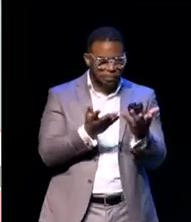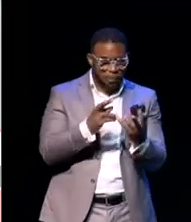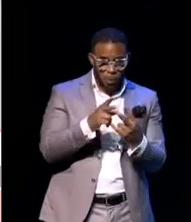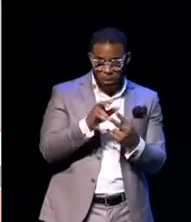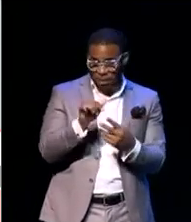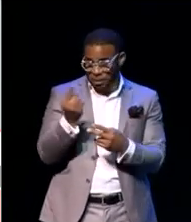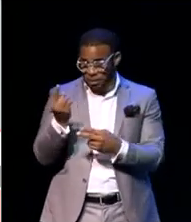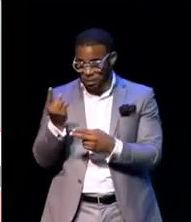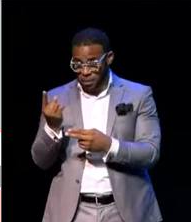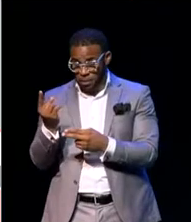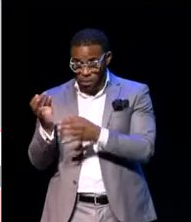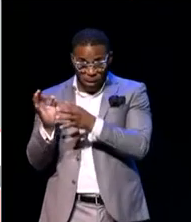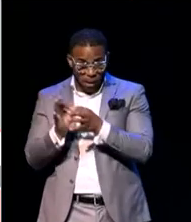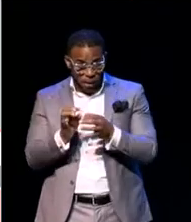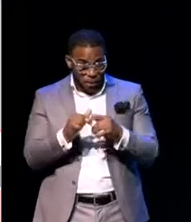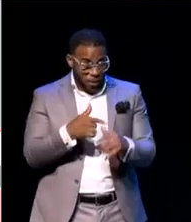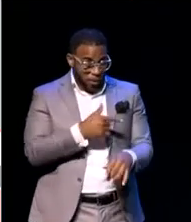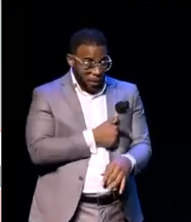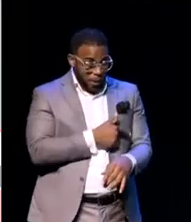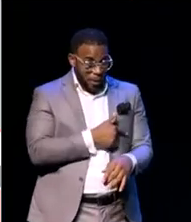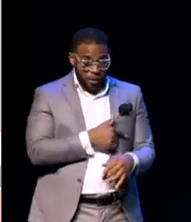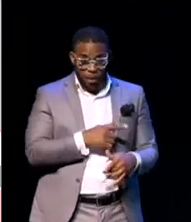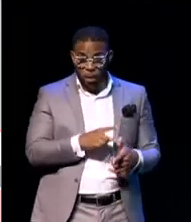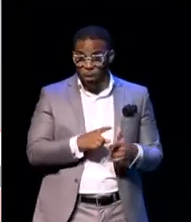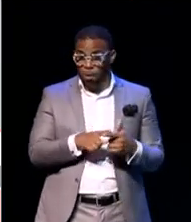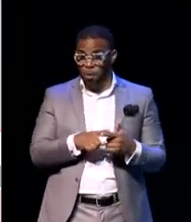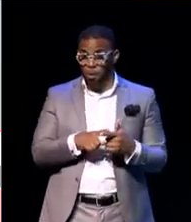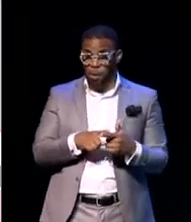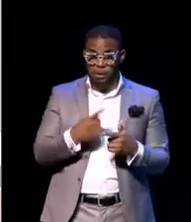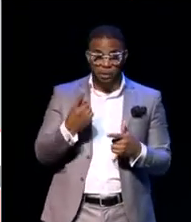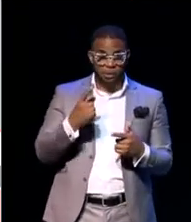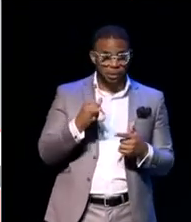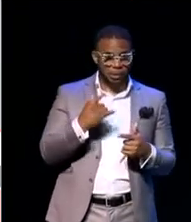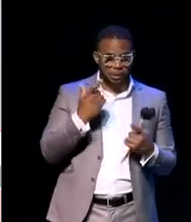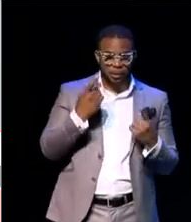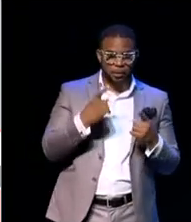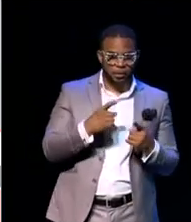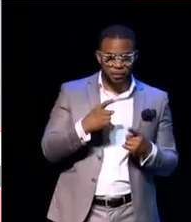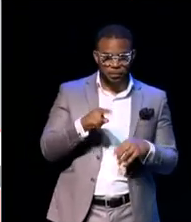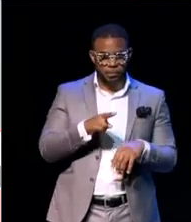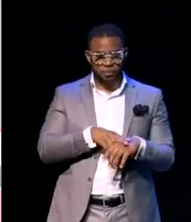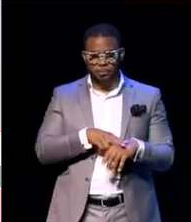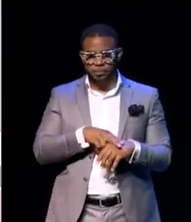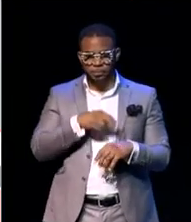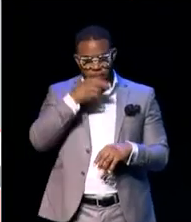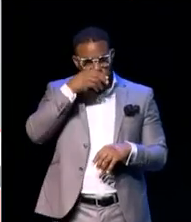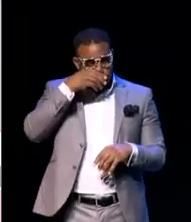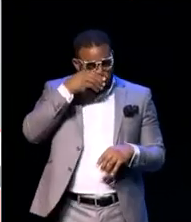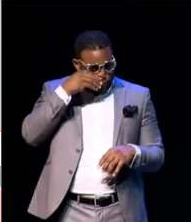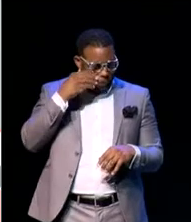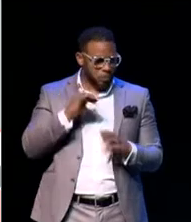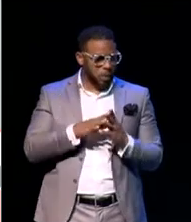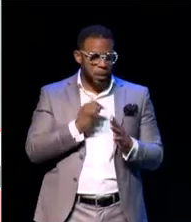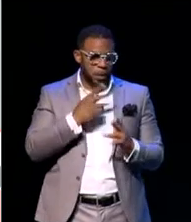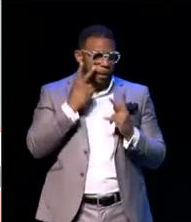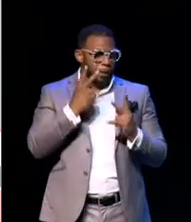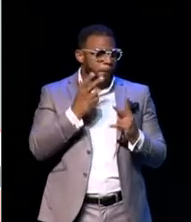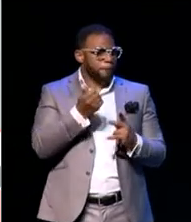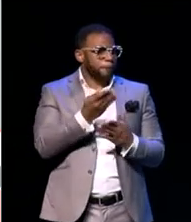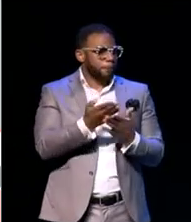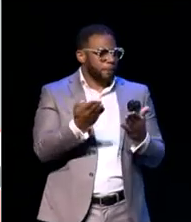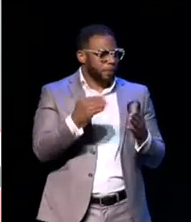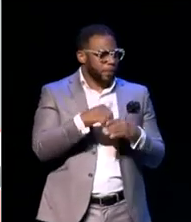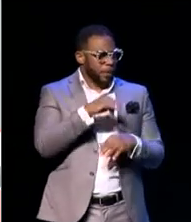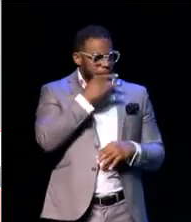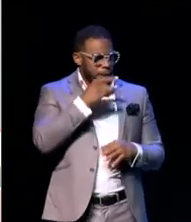whether that was something that's related to the vaccine or whether it was something that just happens naturally. And we're seeing a few